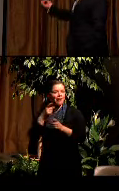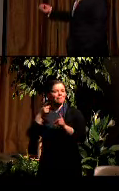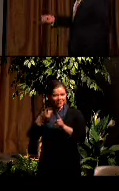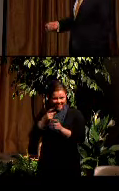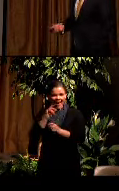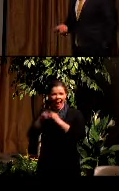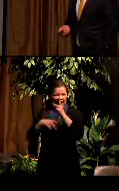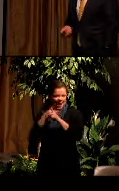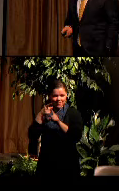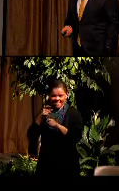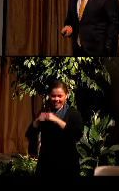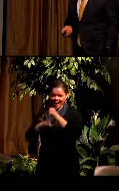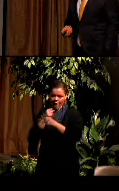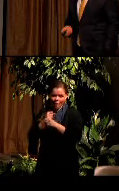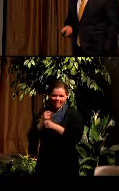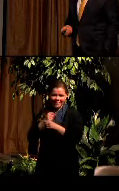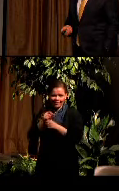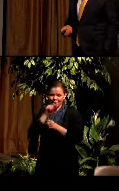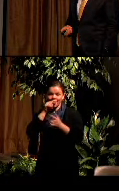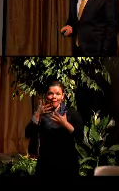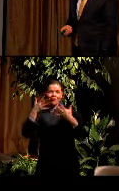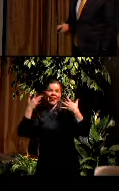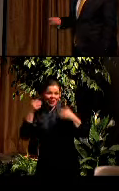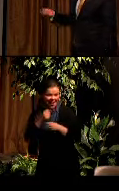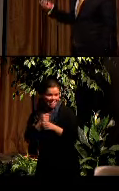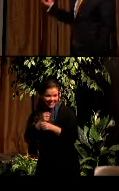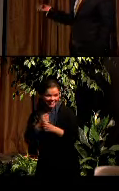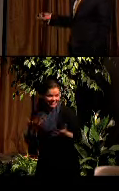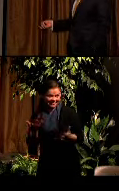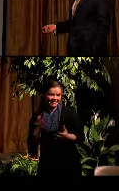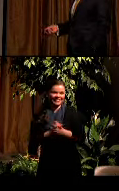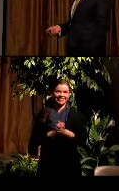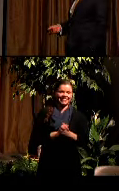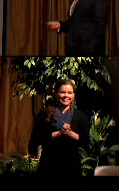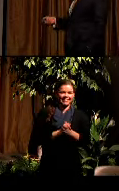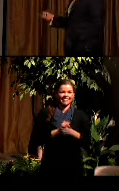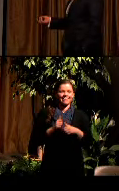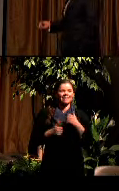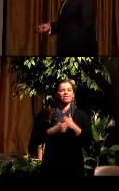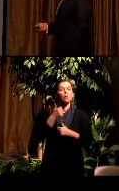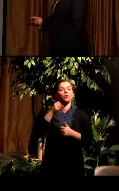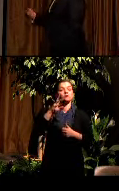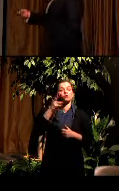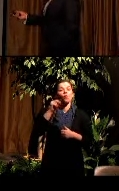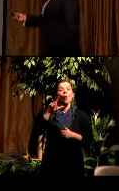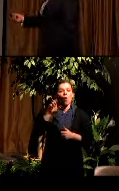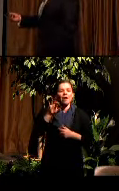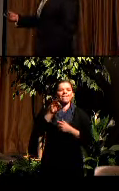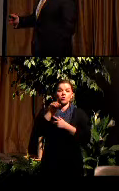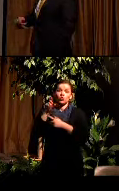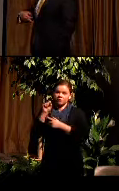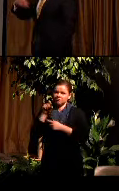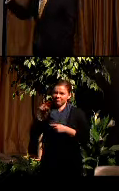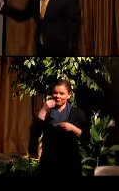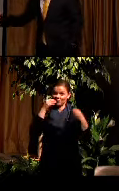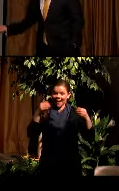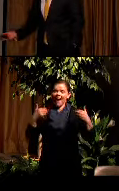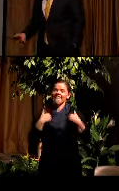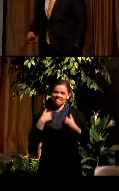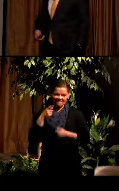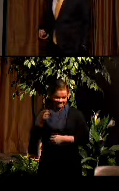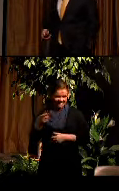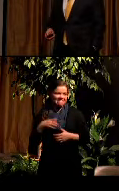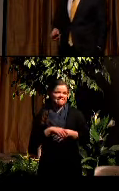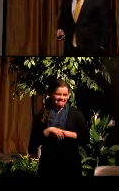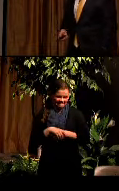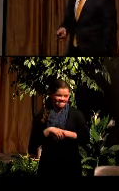coffee. This is now available in most Whole Foods around the country. You can get it at Kroger's, you can get it at Mom's, you can get it at a variety of stores, and we're starting to